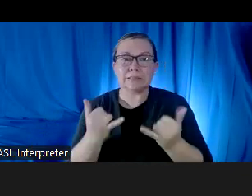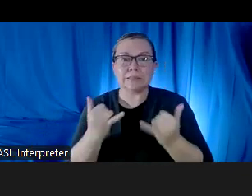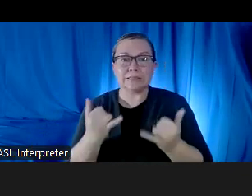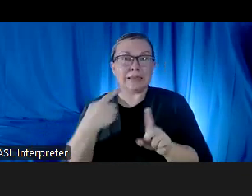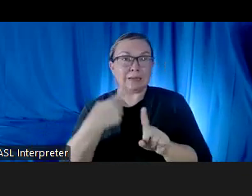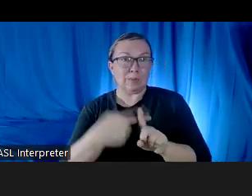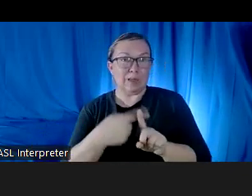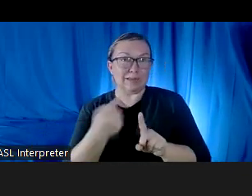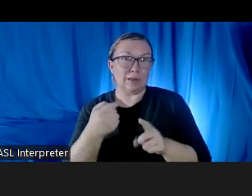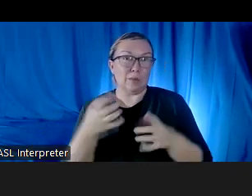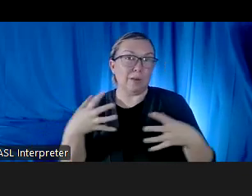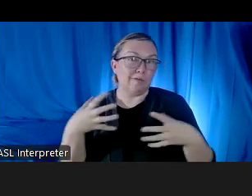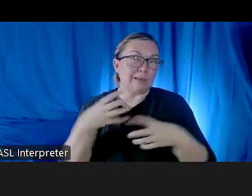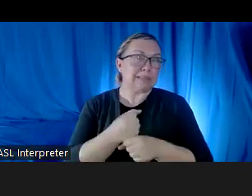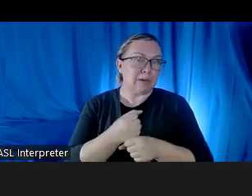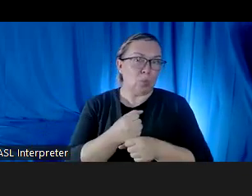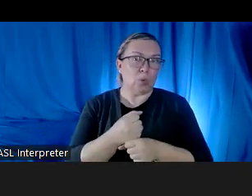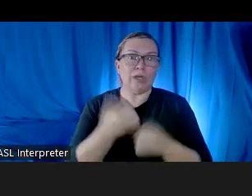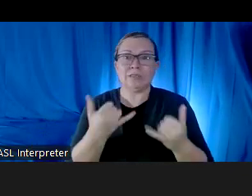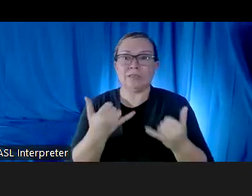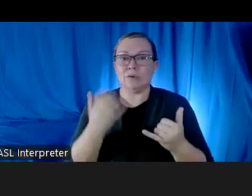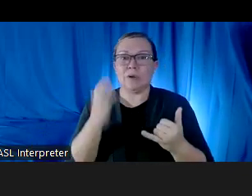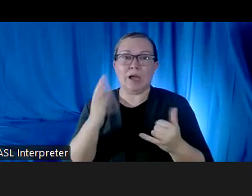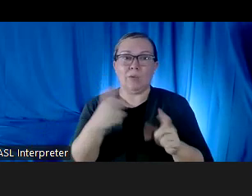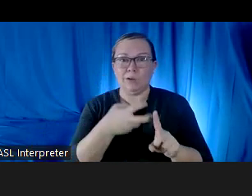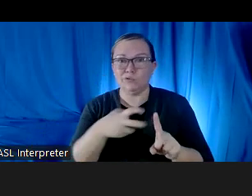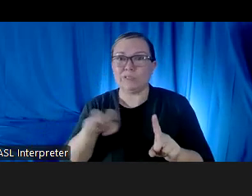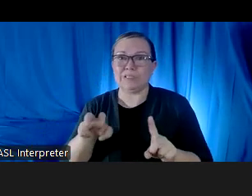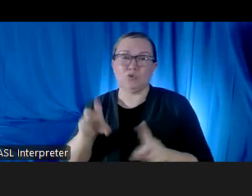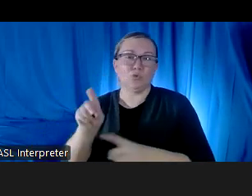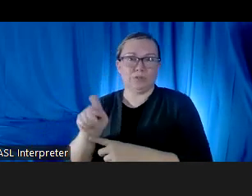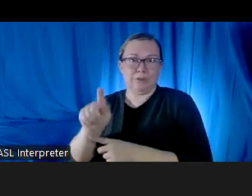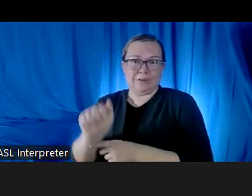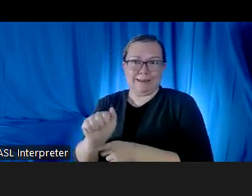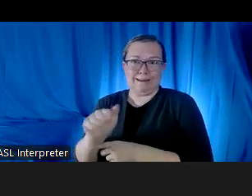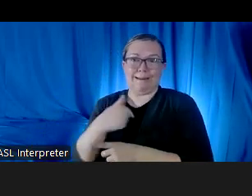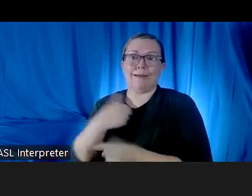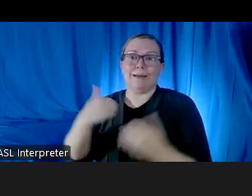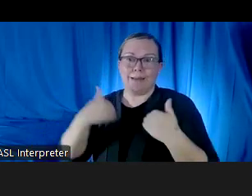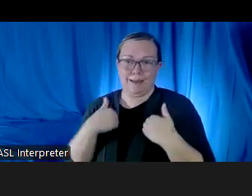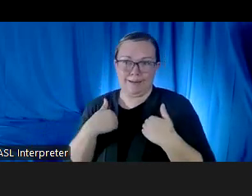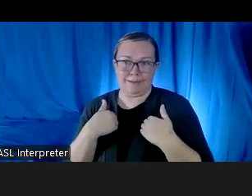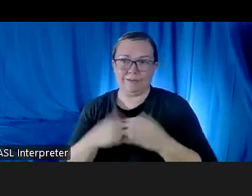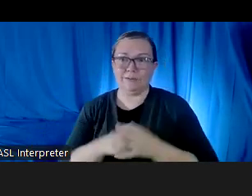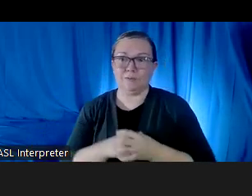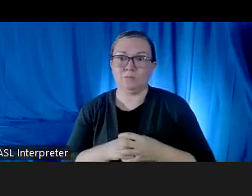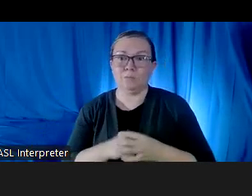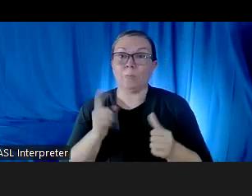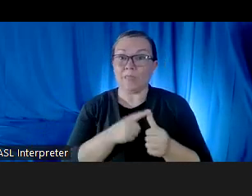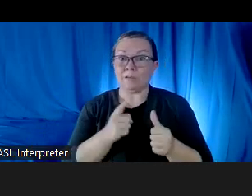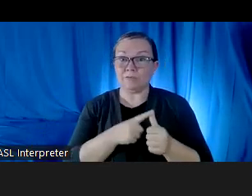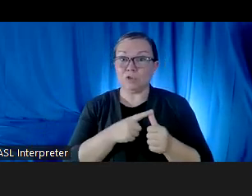overview. So I'm going to segue into some data that I have. First, the U.S. Bureau of